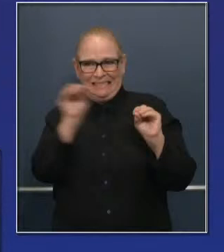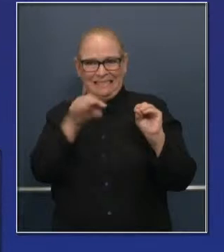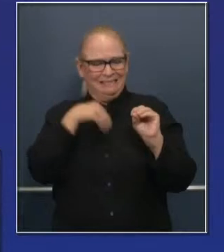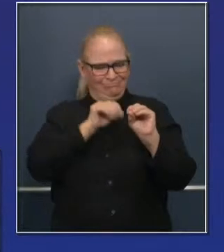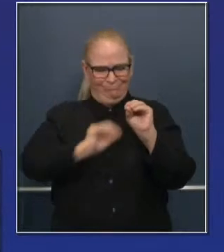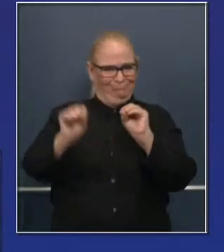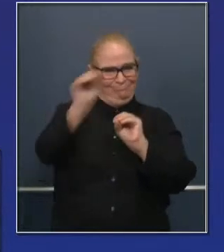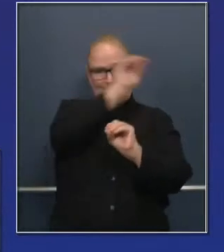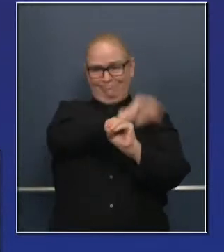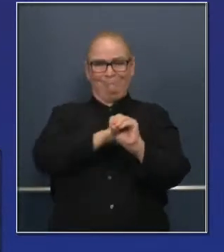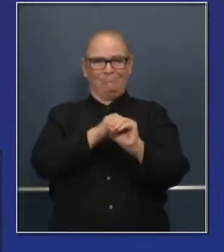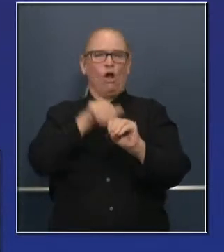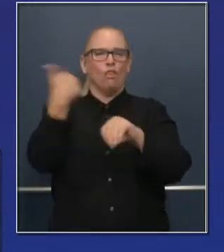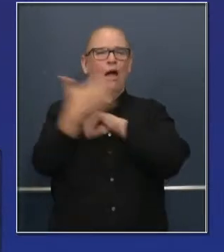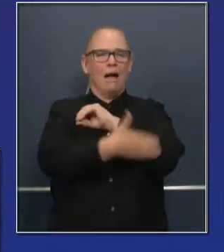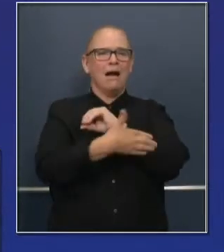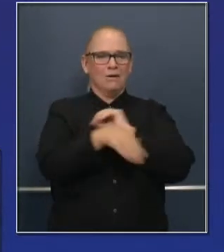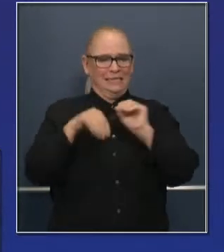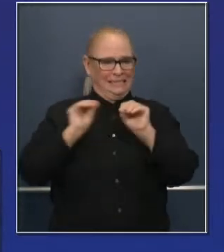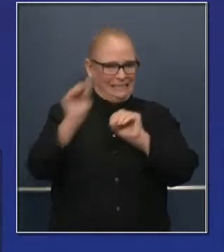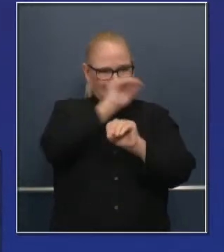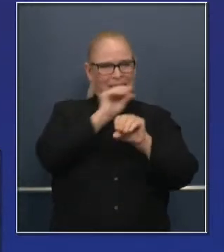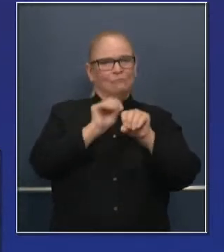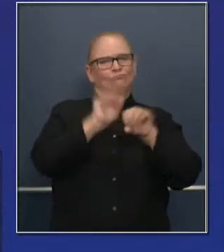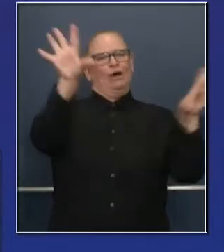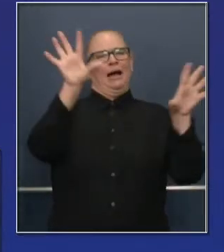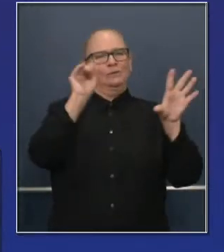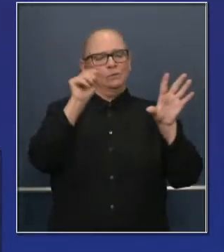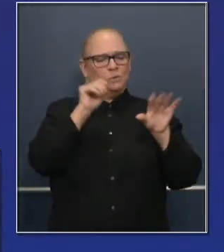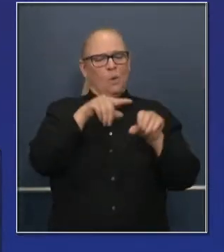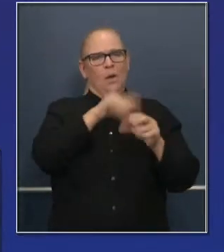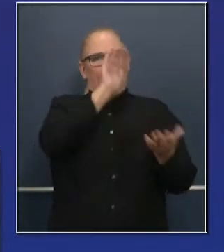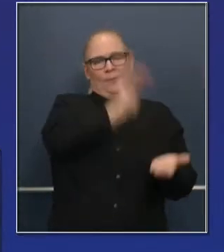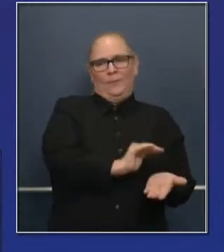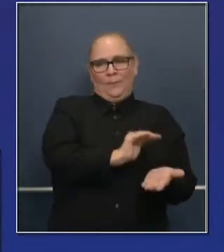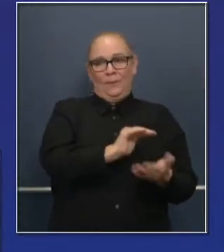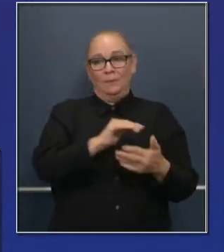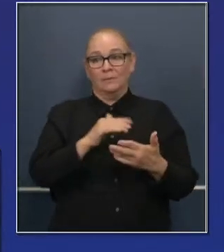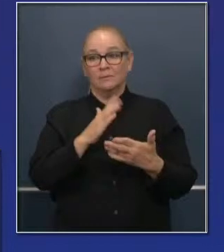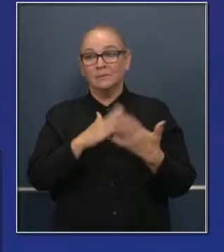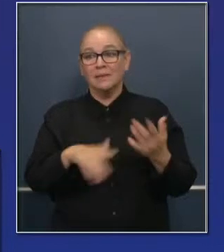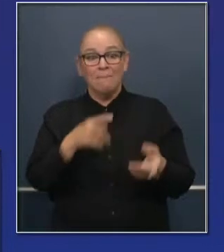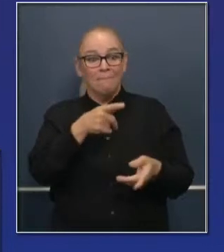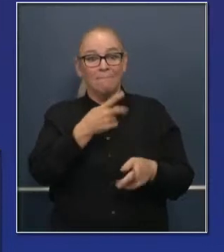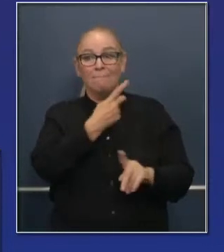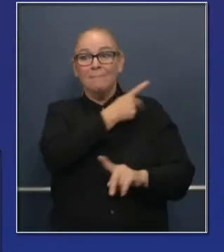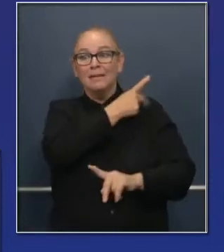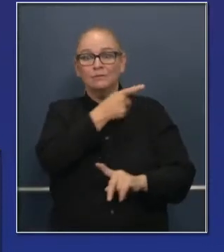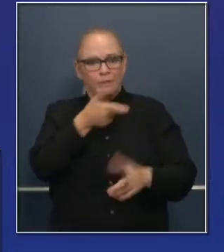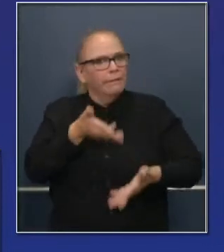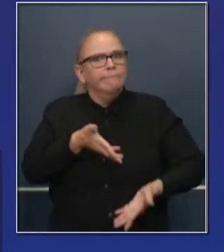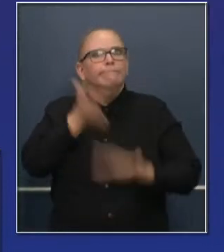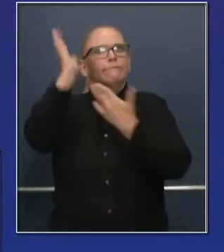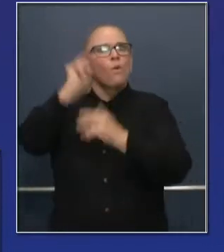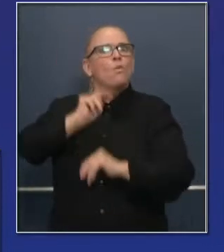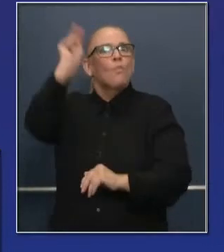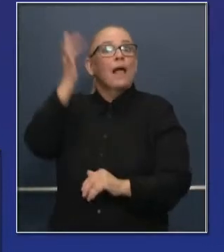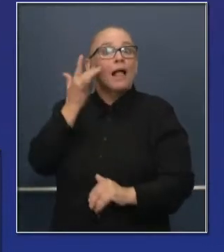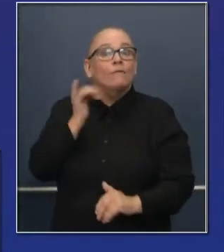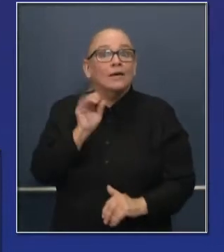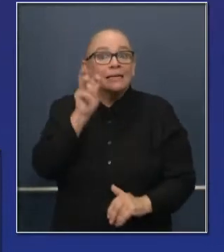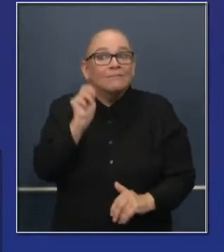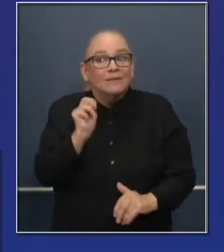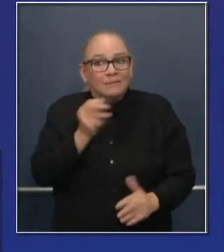neighboring communities. And in some instances, we even brought patients here into Northern California. We approached